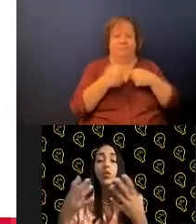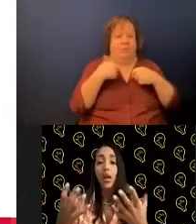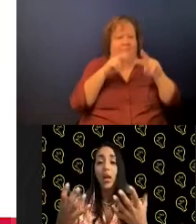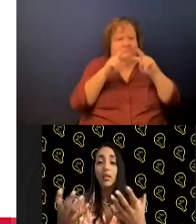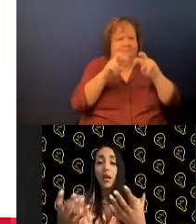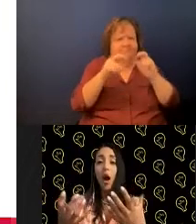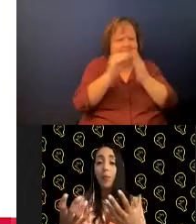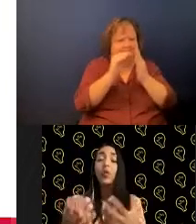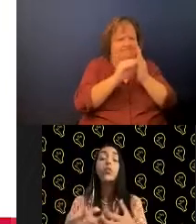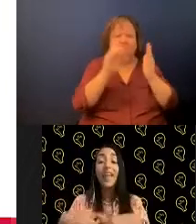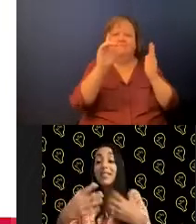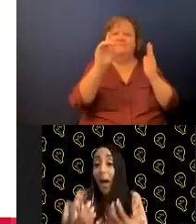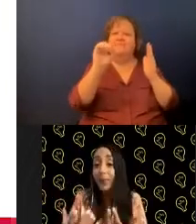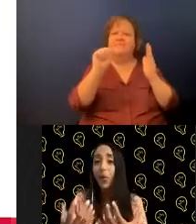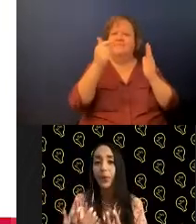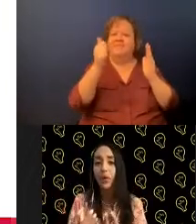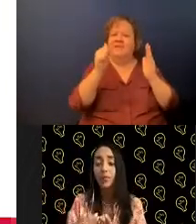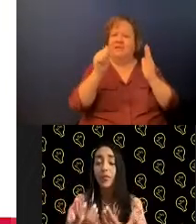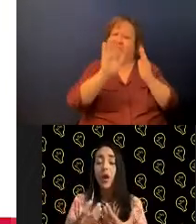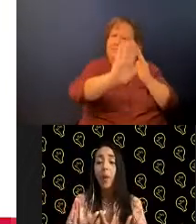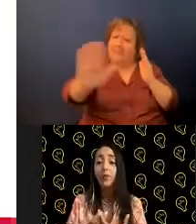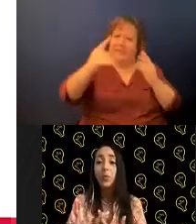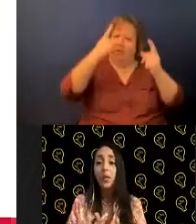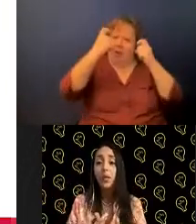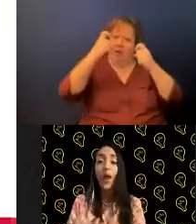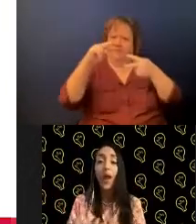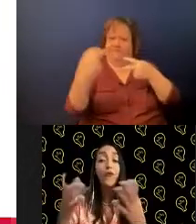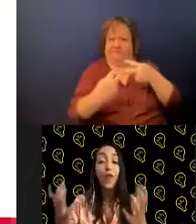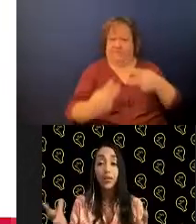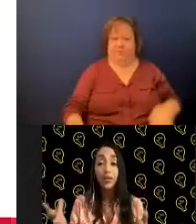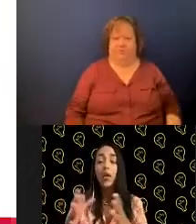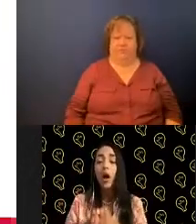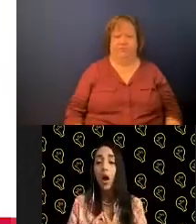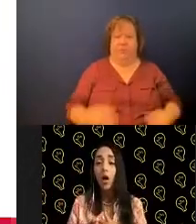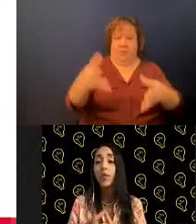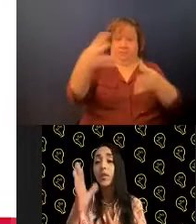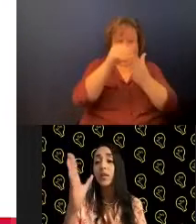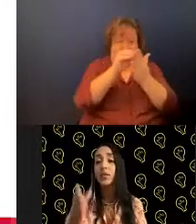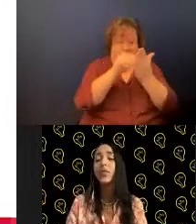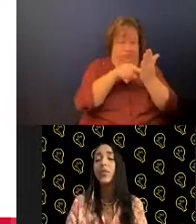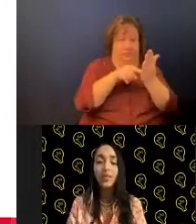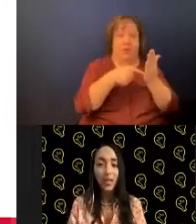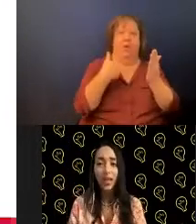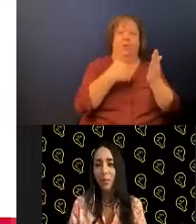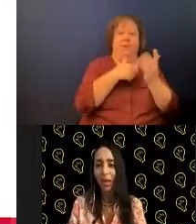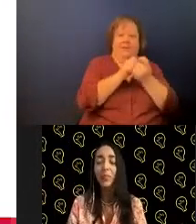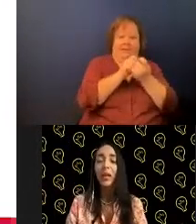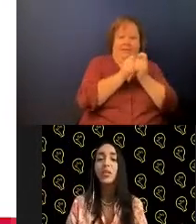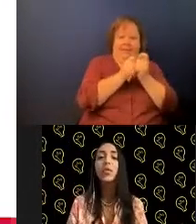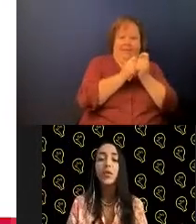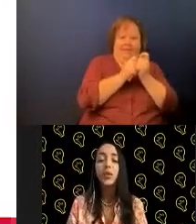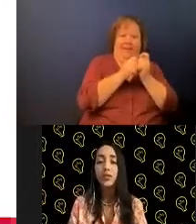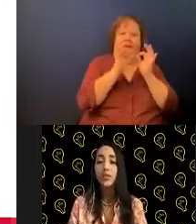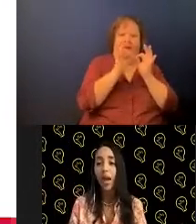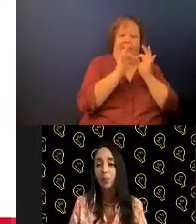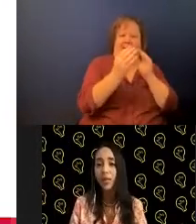could create, we could adapt our programs to be more effective with this data in mind. Let's go